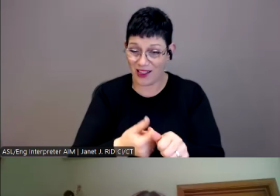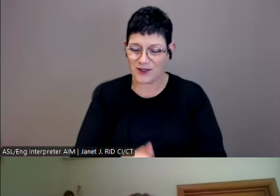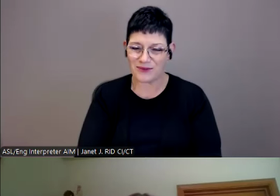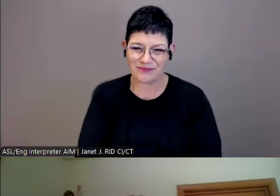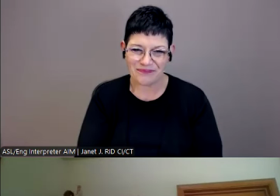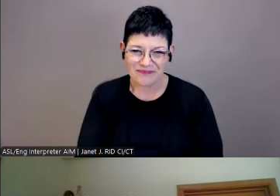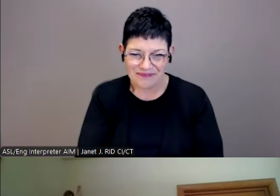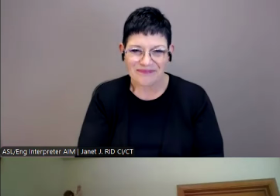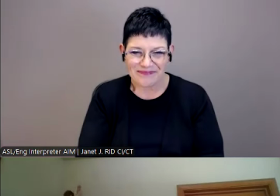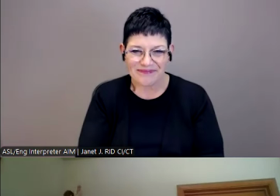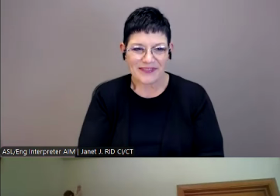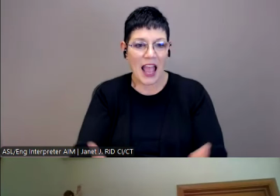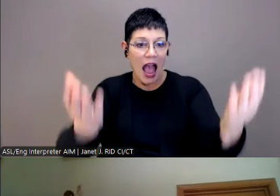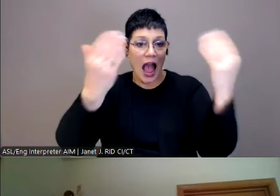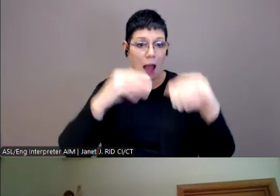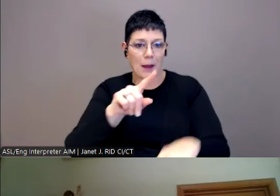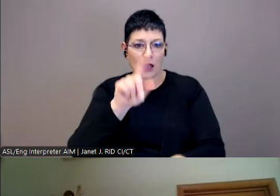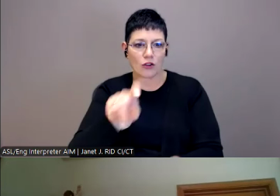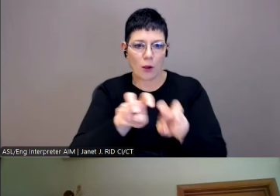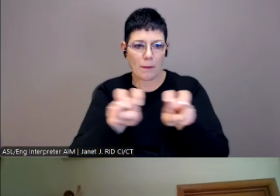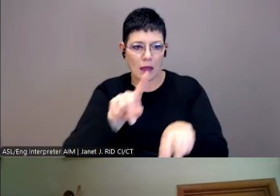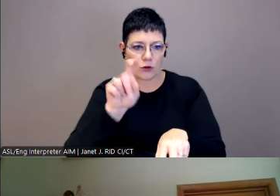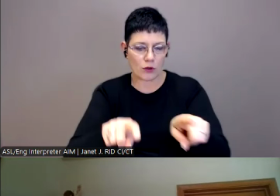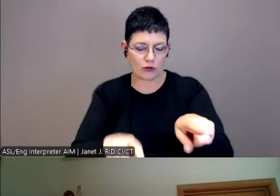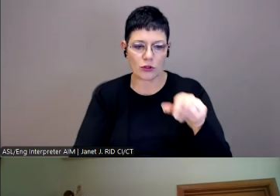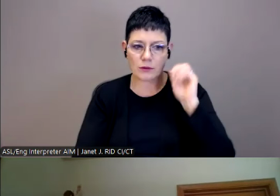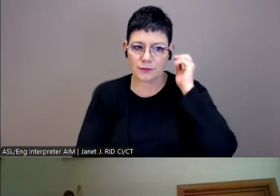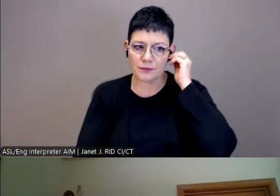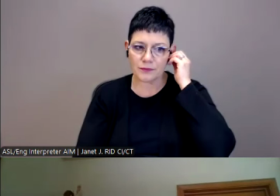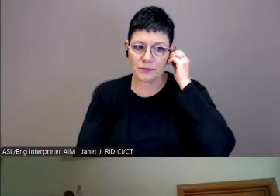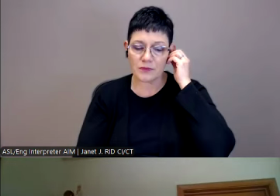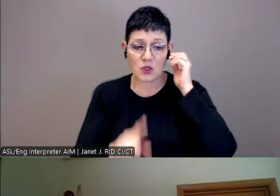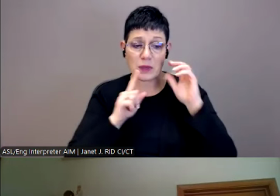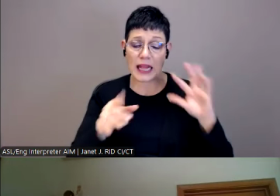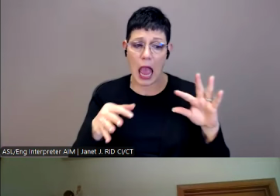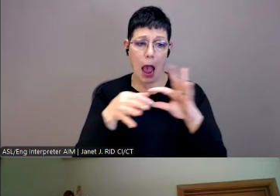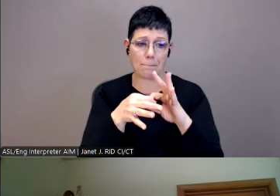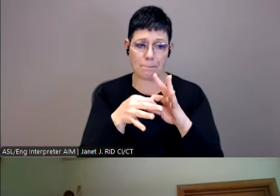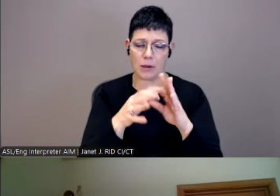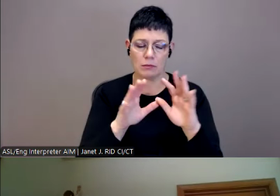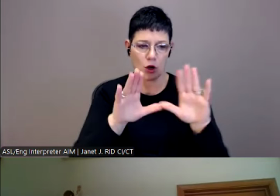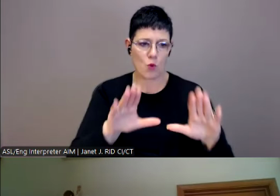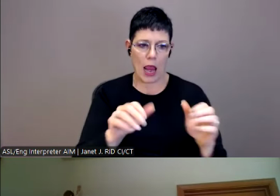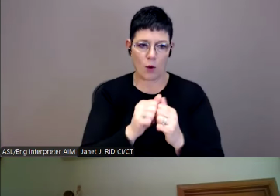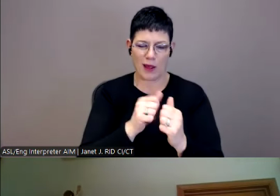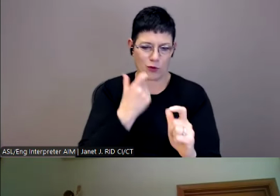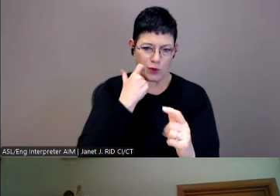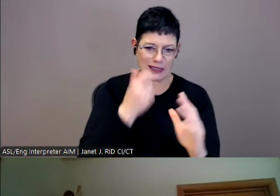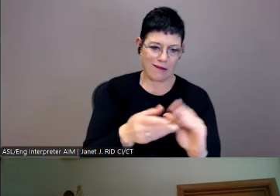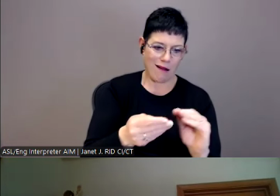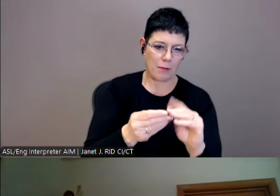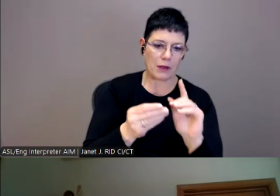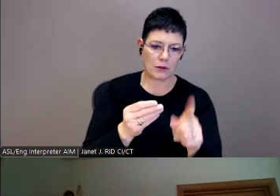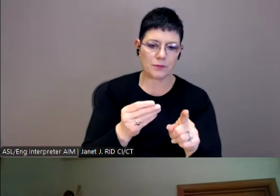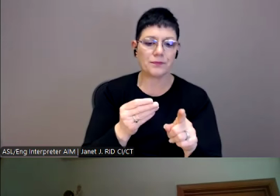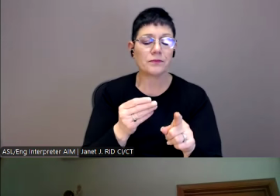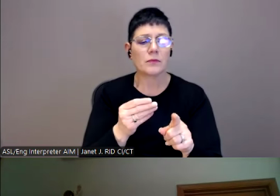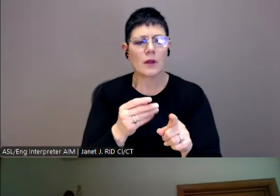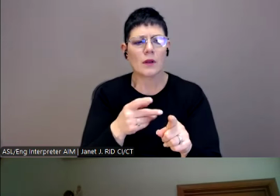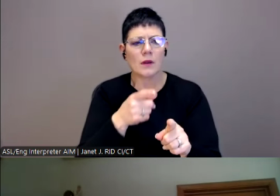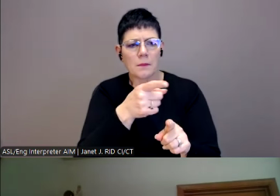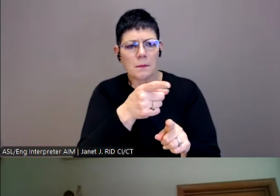Awesome. So I'm going to move us to the next question, which dovetails nicely with what you were just talking about there, which is, what are